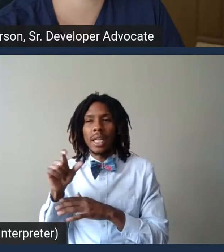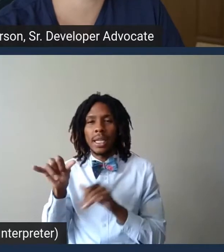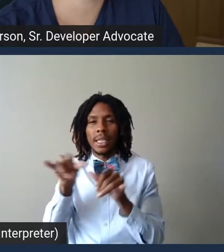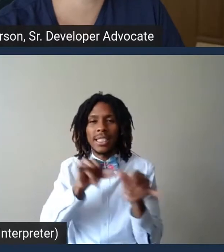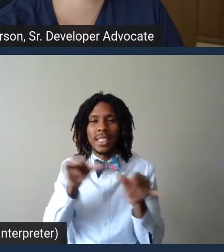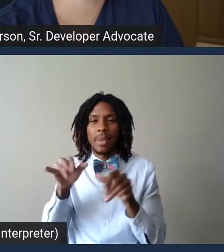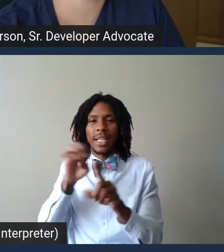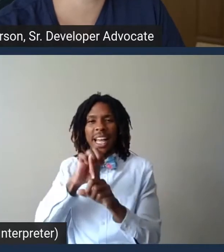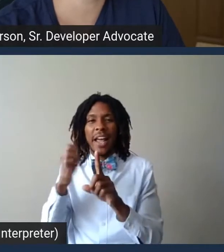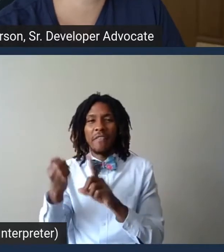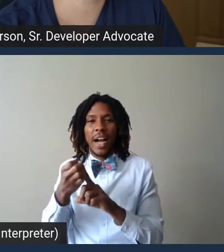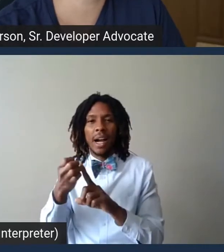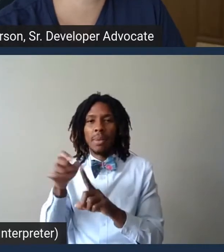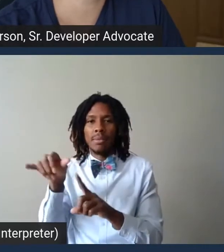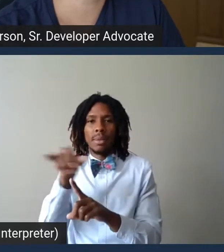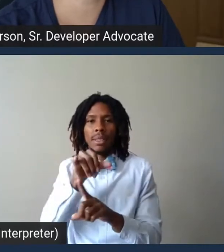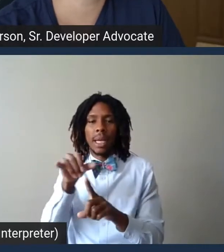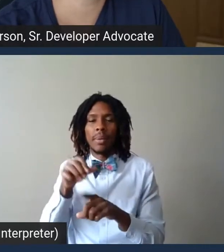in.